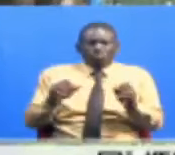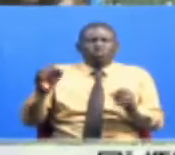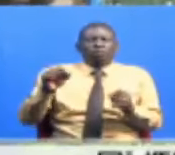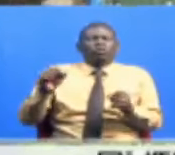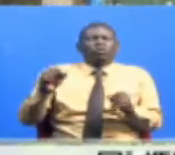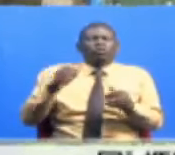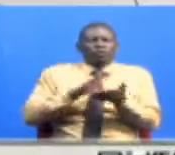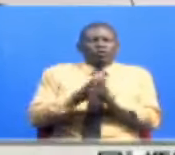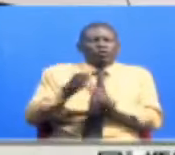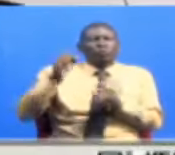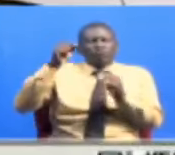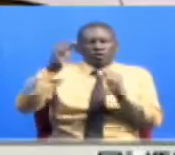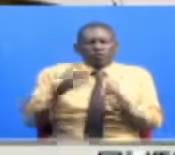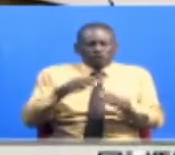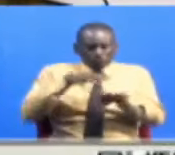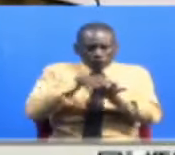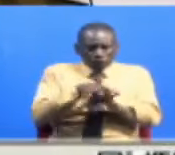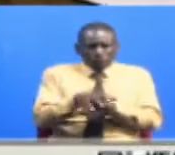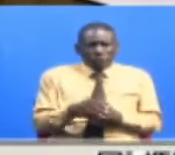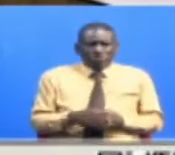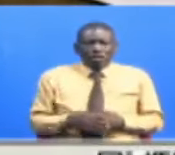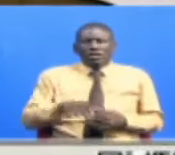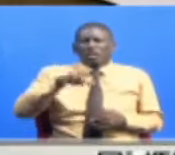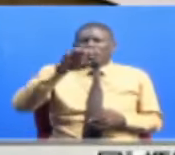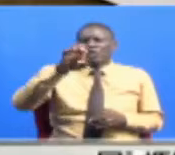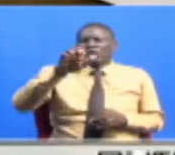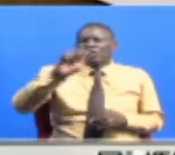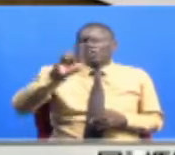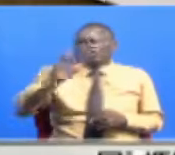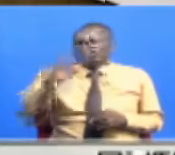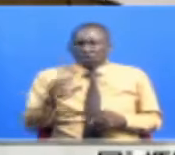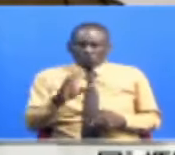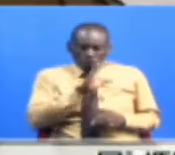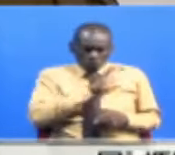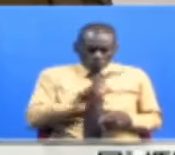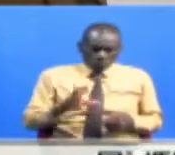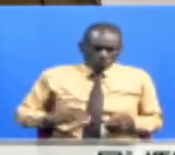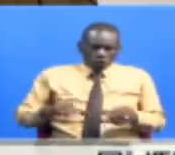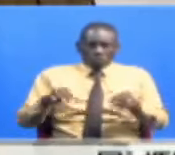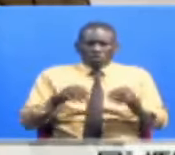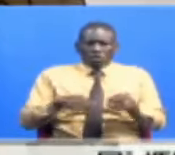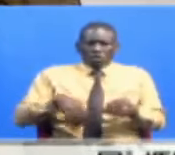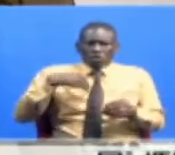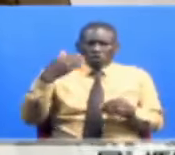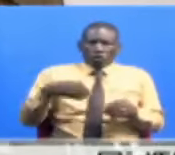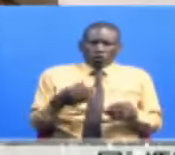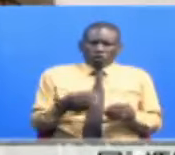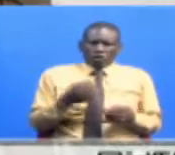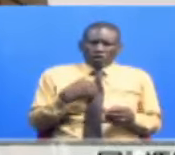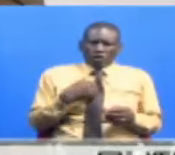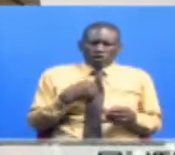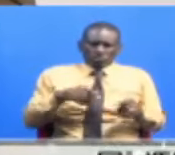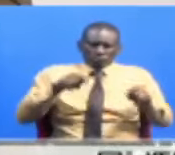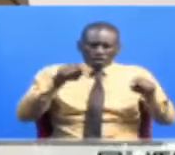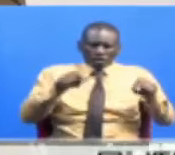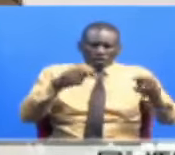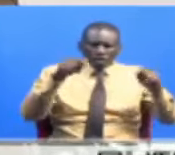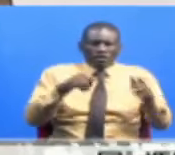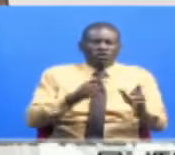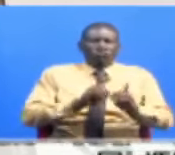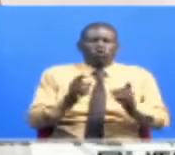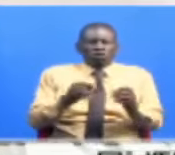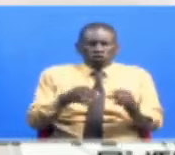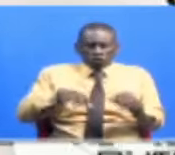is a country under the rule of law. The Ethics and Anti-Corruption Commission, which often finds itself on the receiving end for